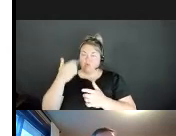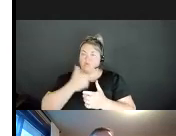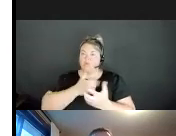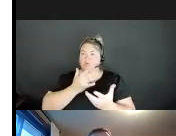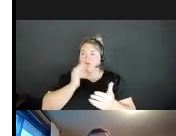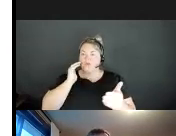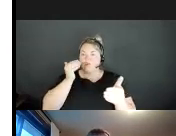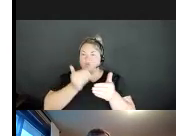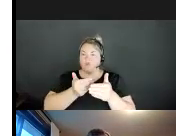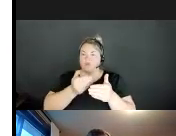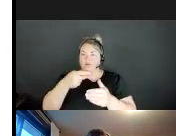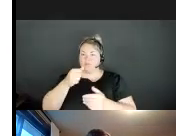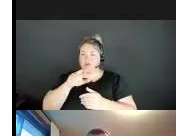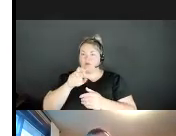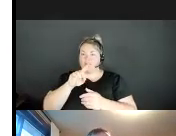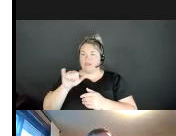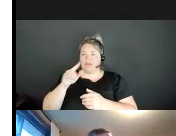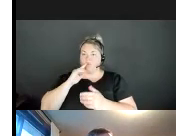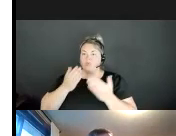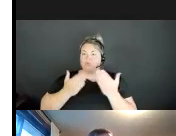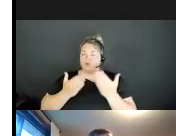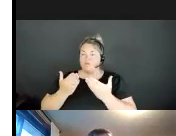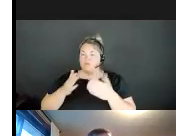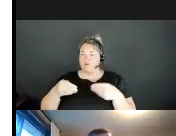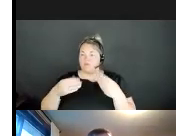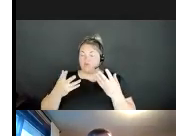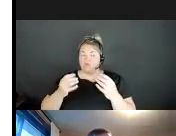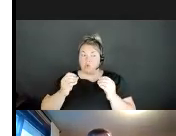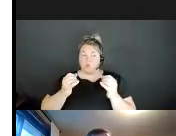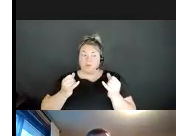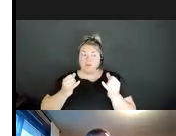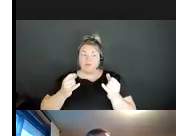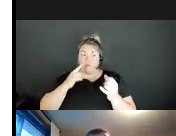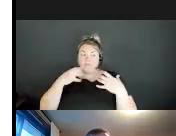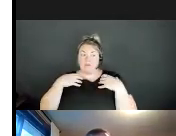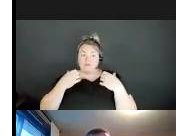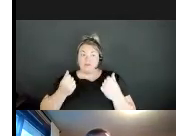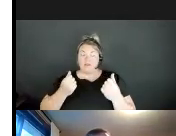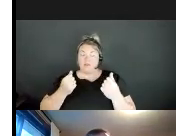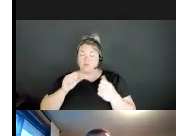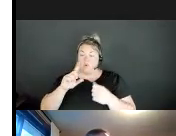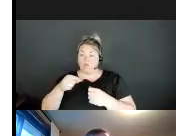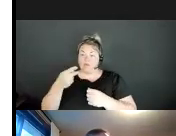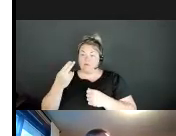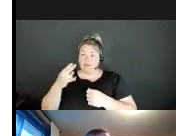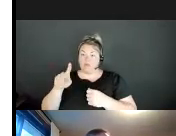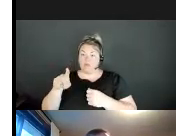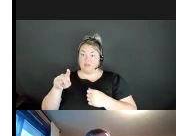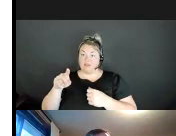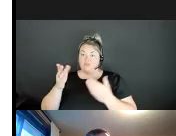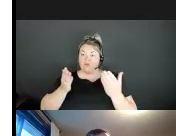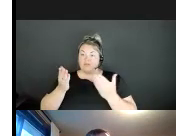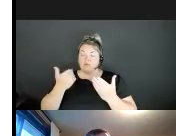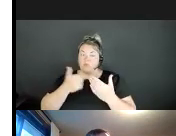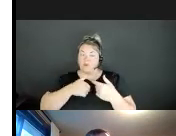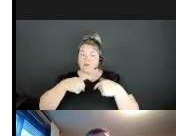to parity in terms of service provisions. So right now, for mental health only PHP services, we're